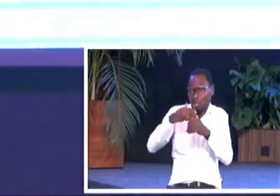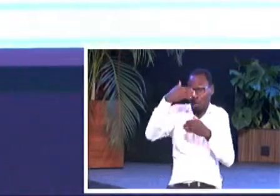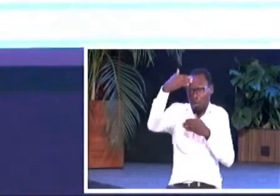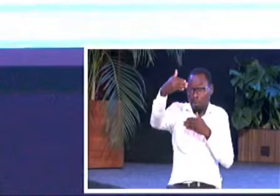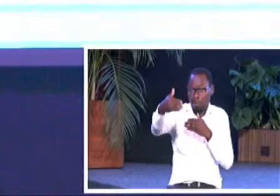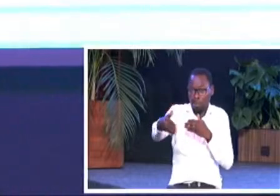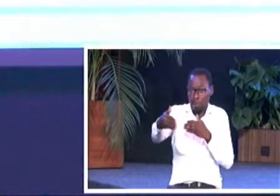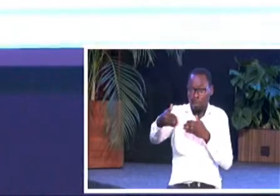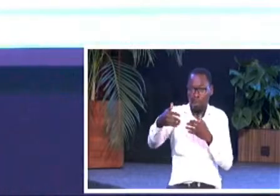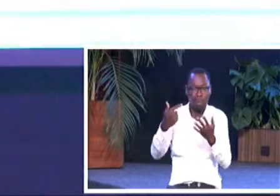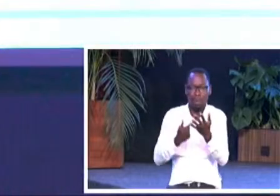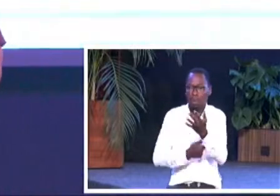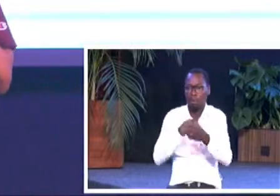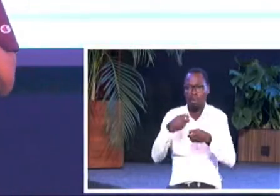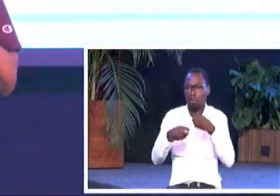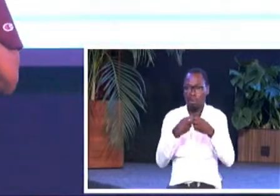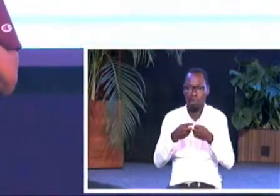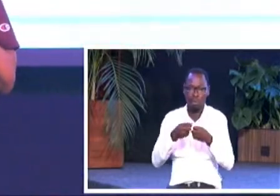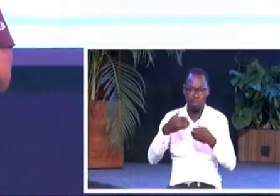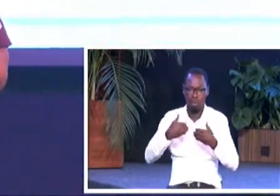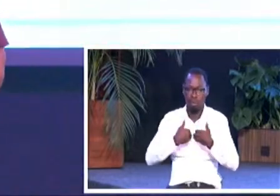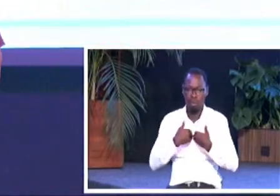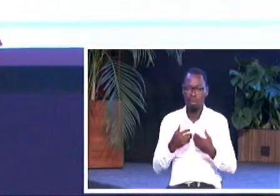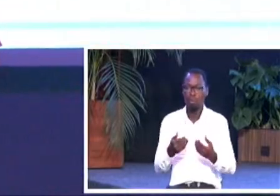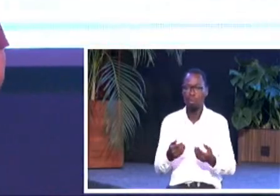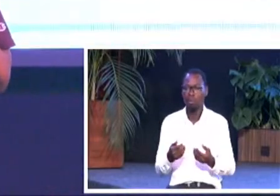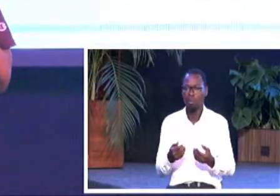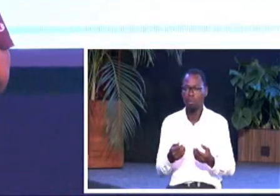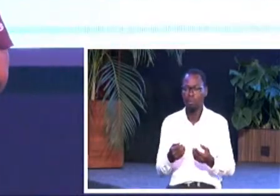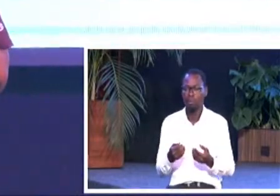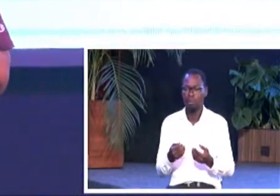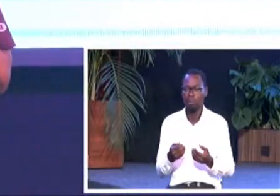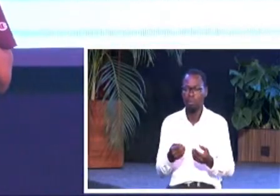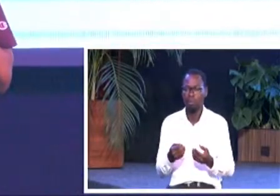revamp raw material production.